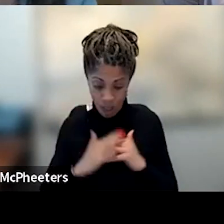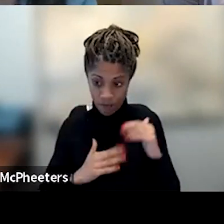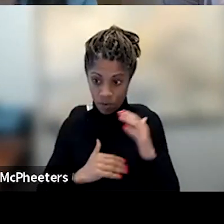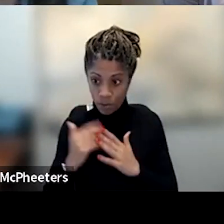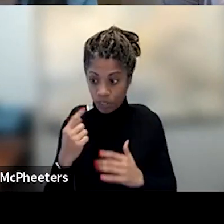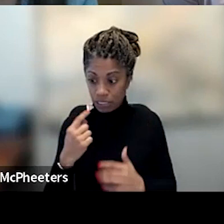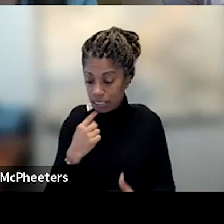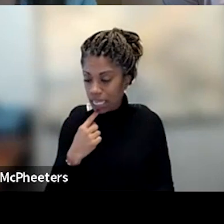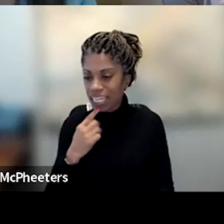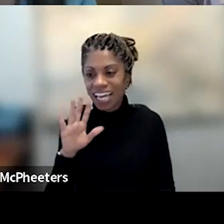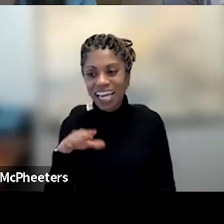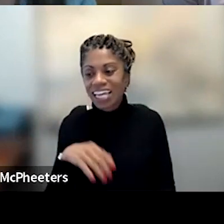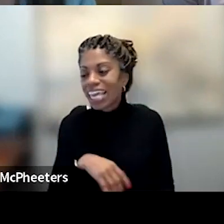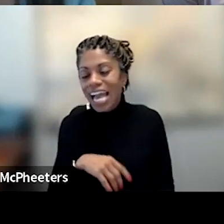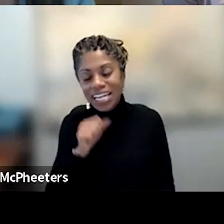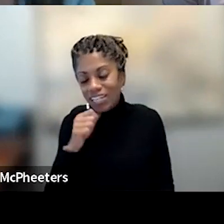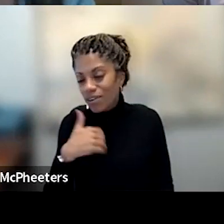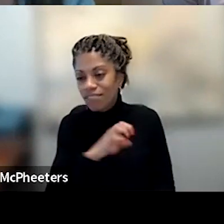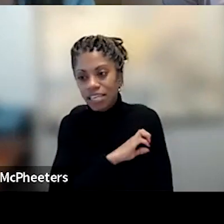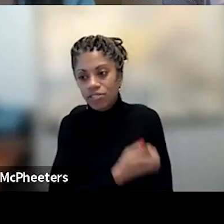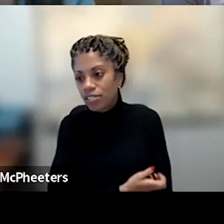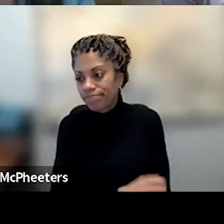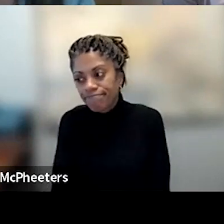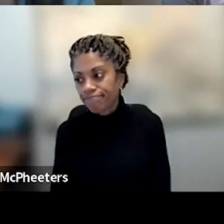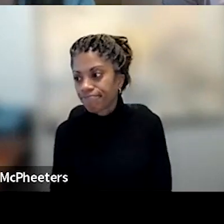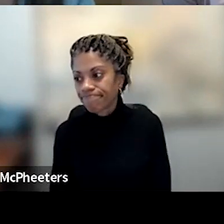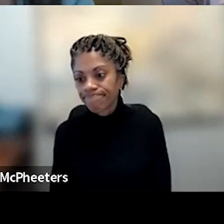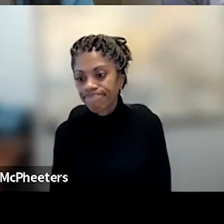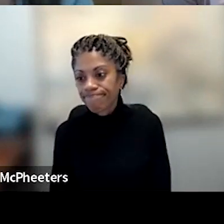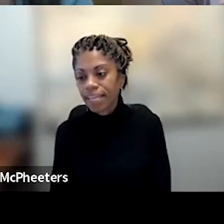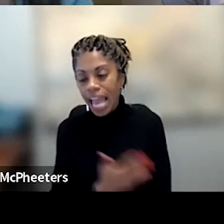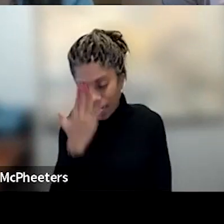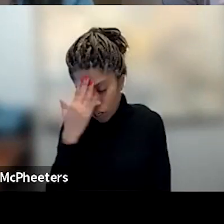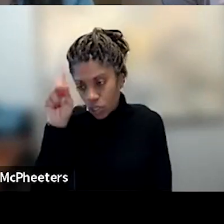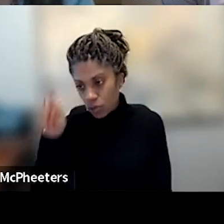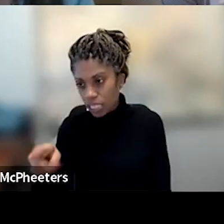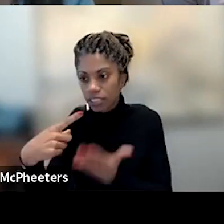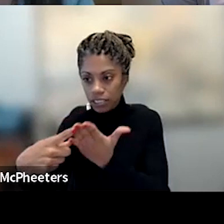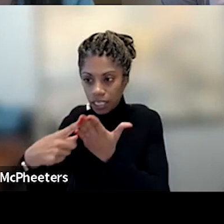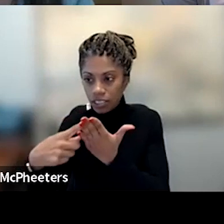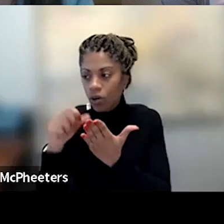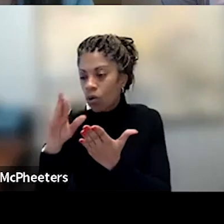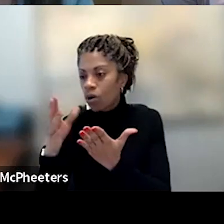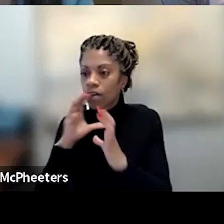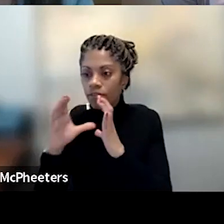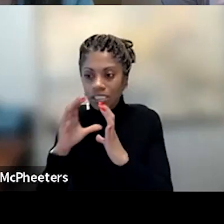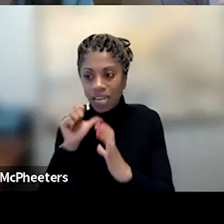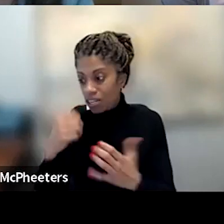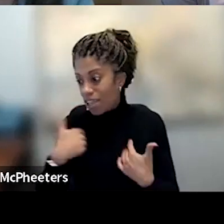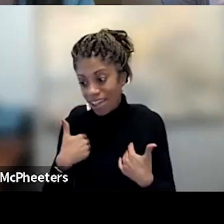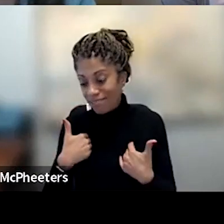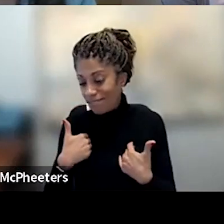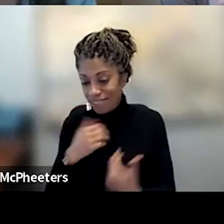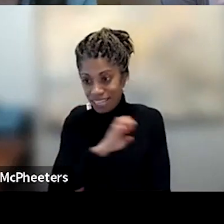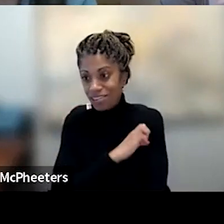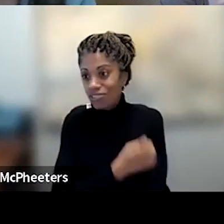have the energy right now to even, give you what you need. But also I appreciate the fact when they approach